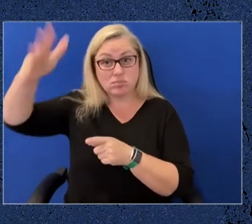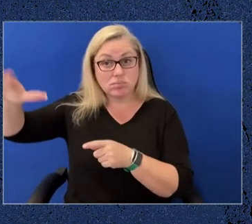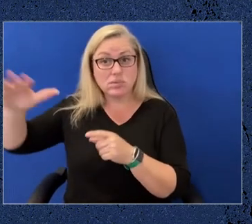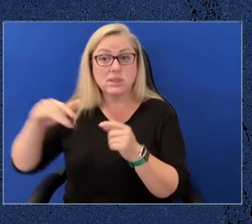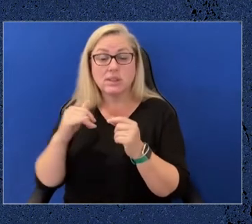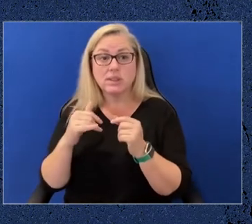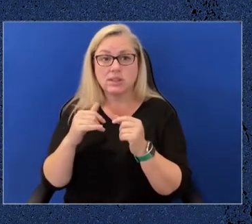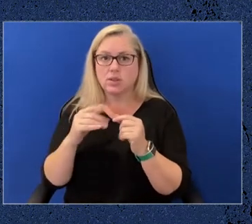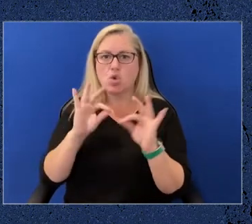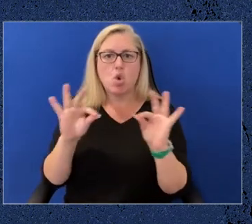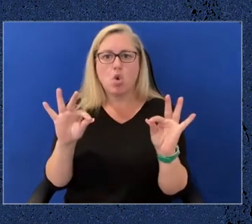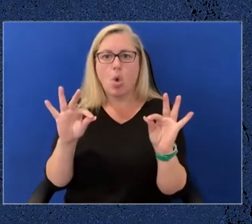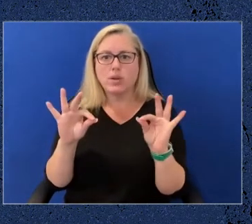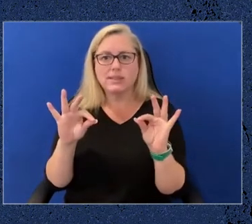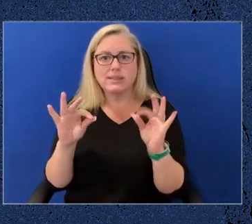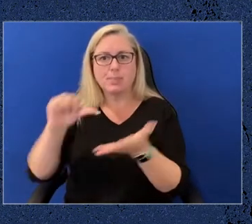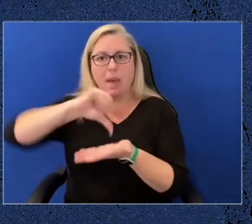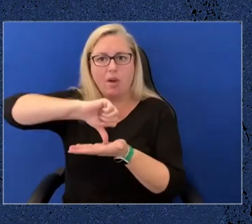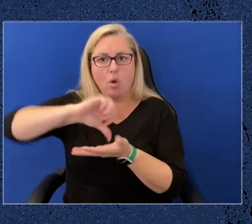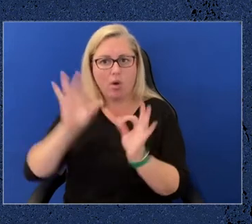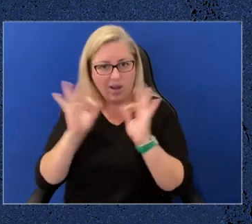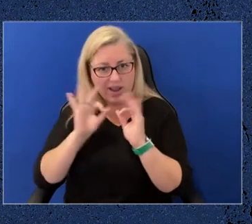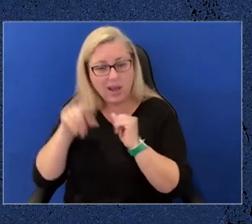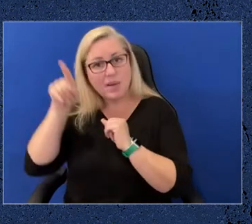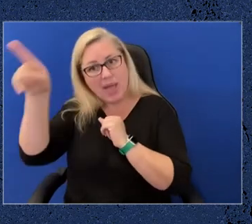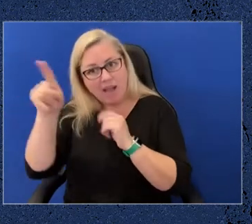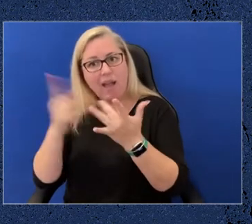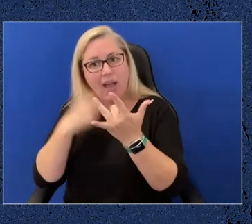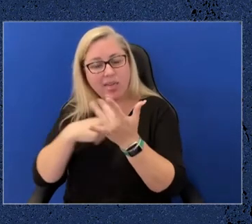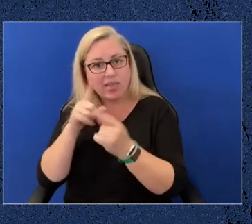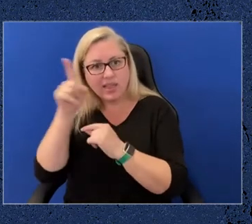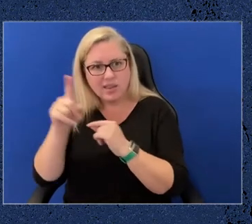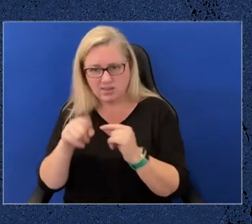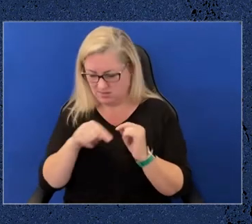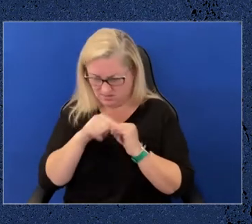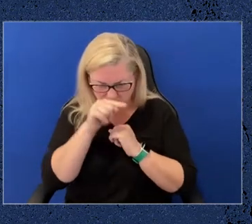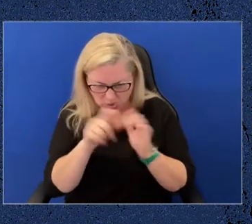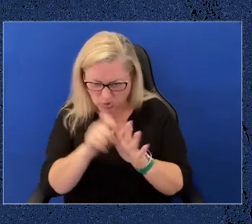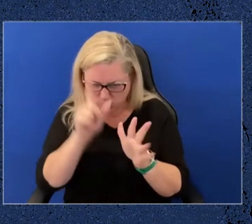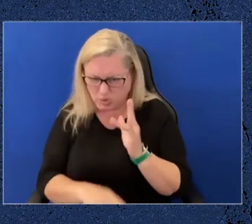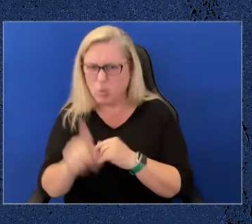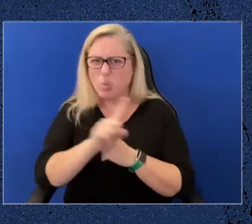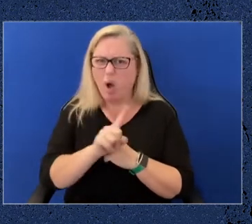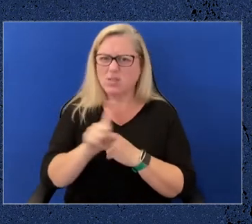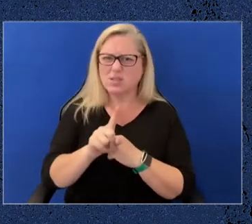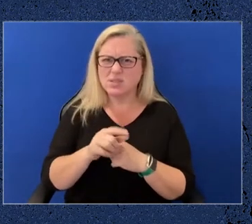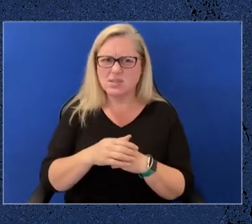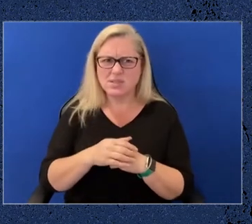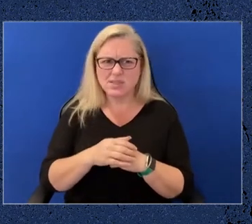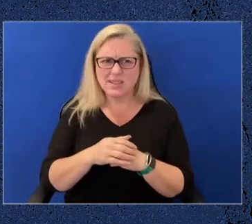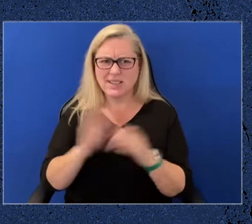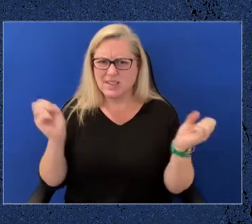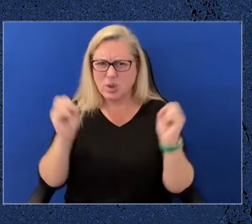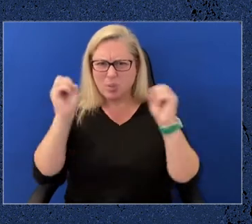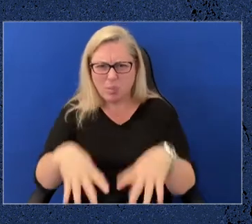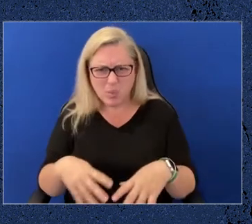but non-Siamese people in the provinces were like, "You do what? You do what with that? You put a lot of